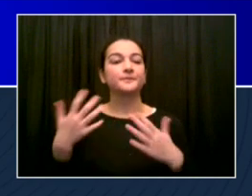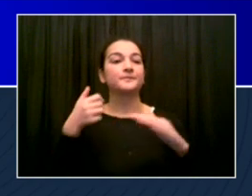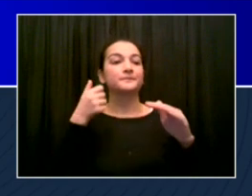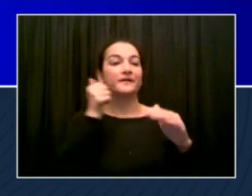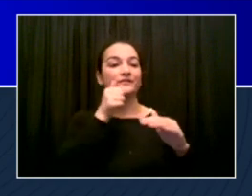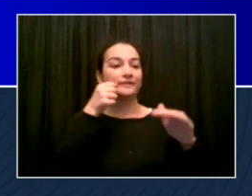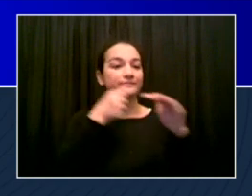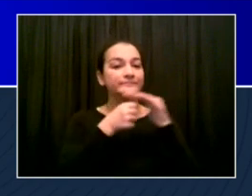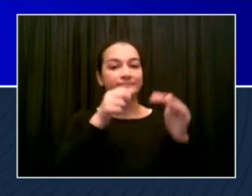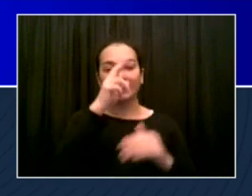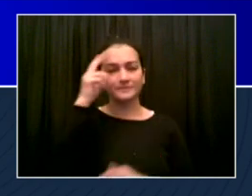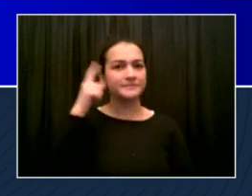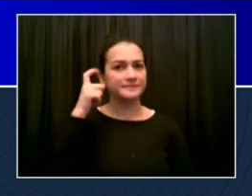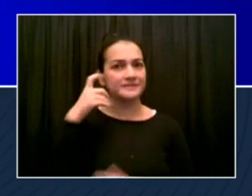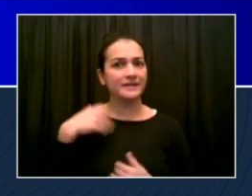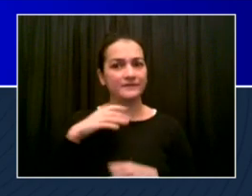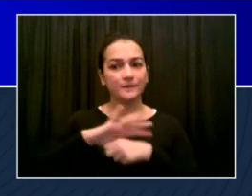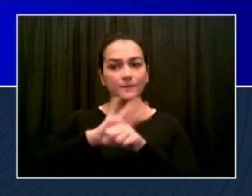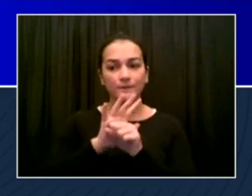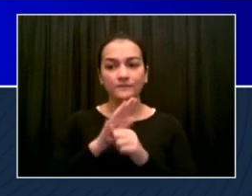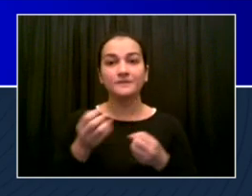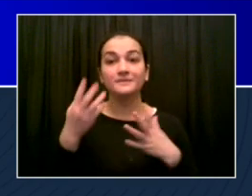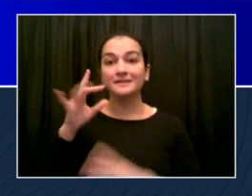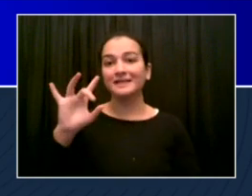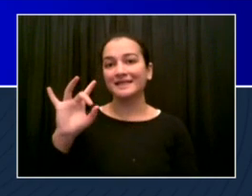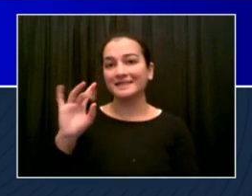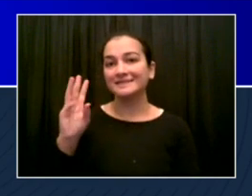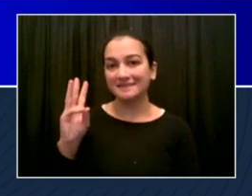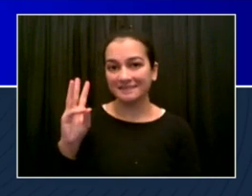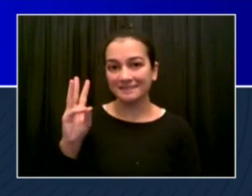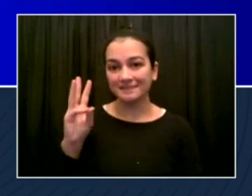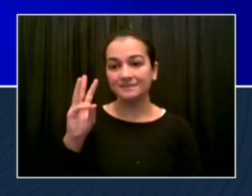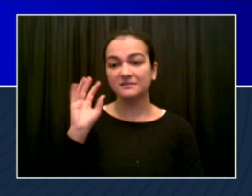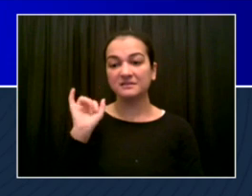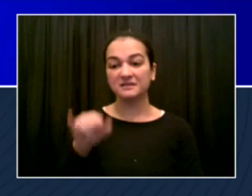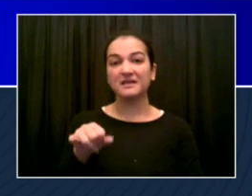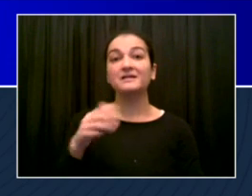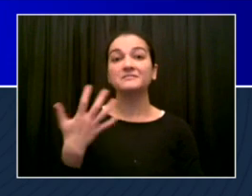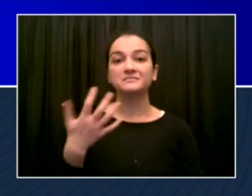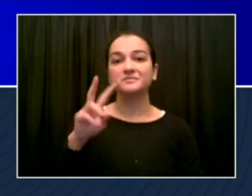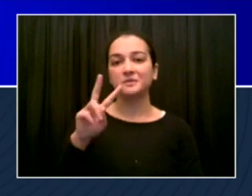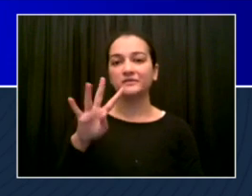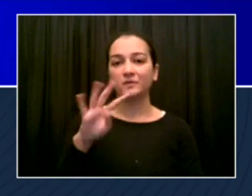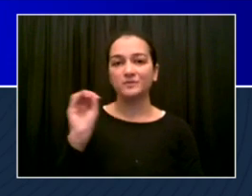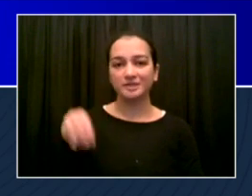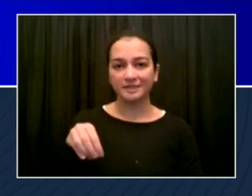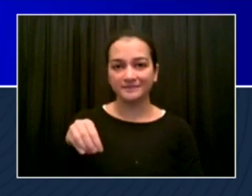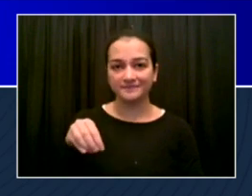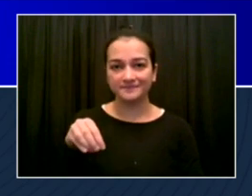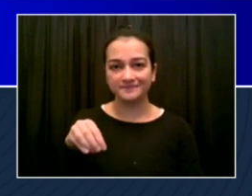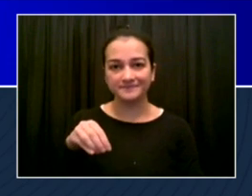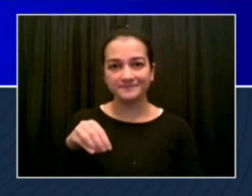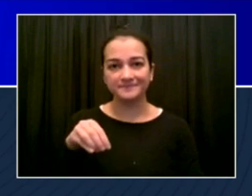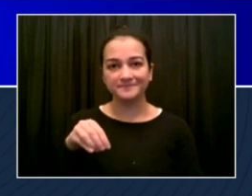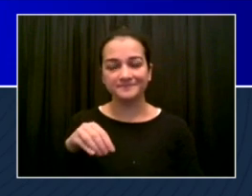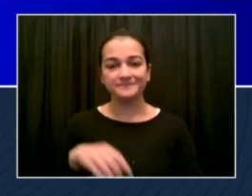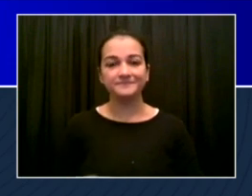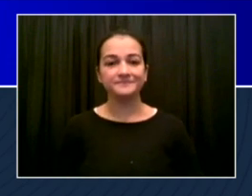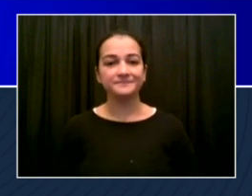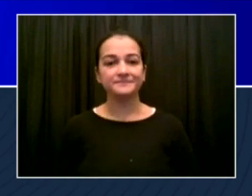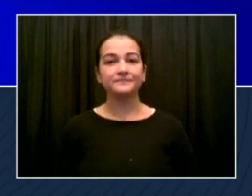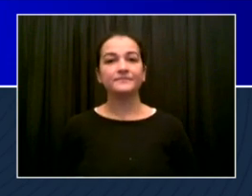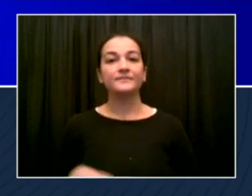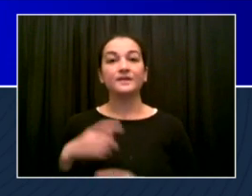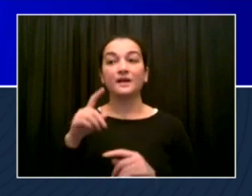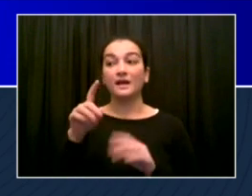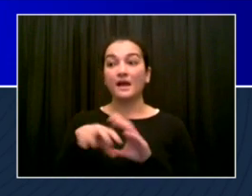suspected COVID-19. Today's report, 86 patients, confirmed positivity 24.18%. Hospitalization rate per